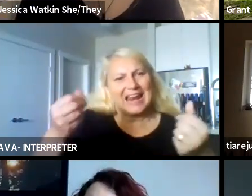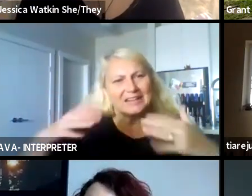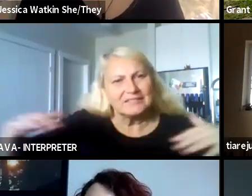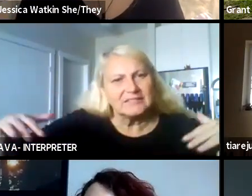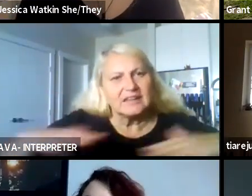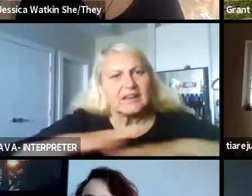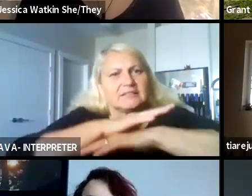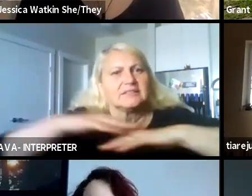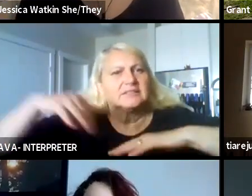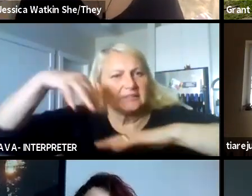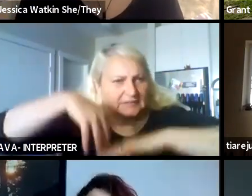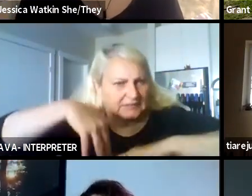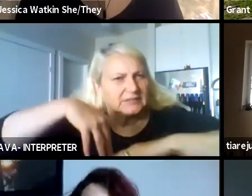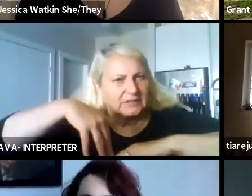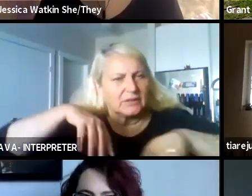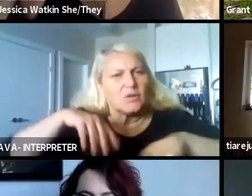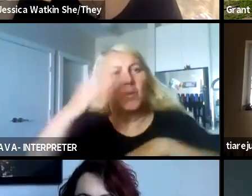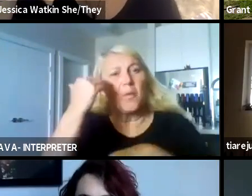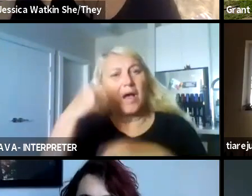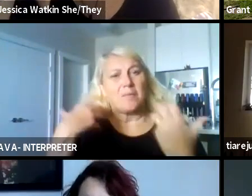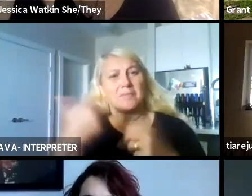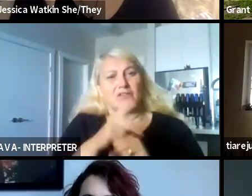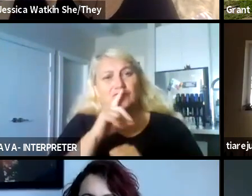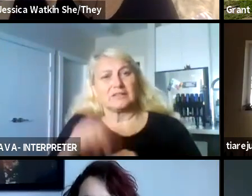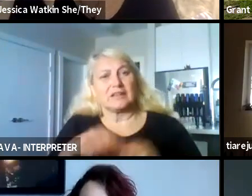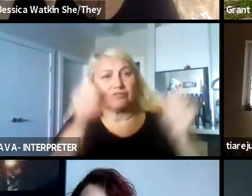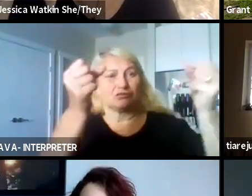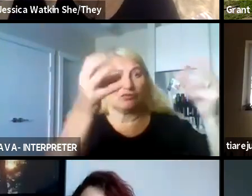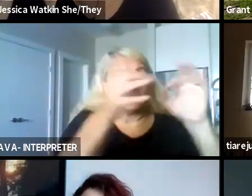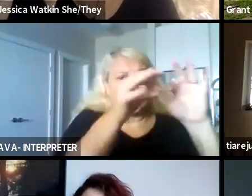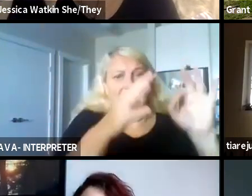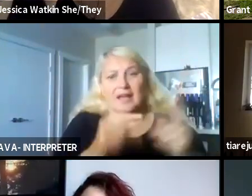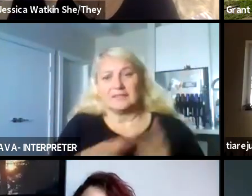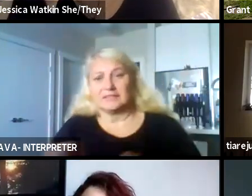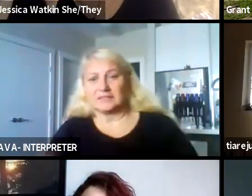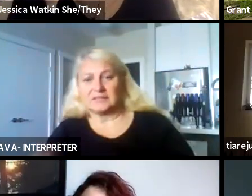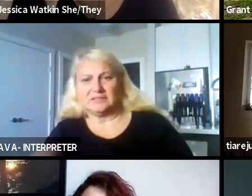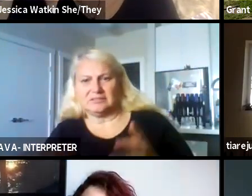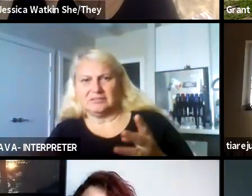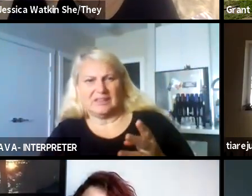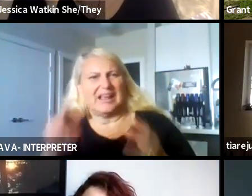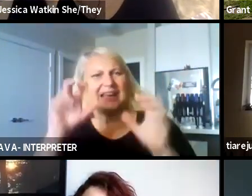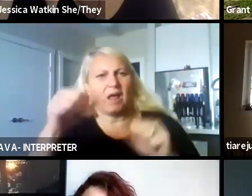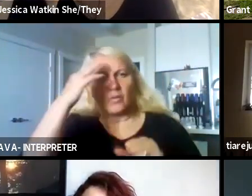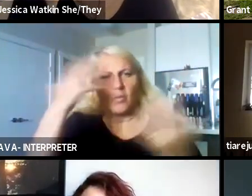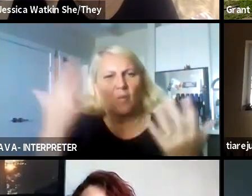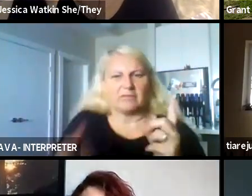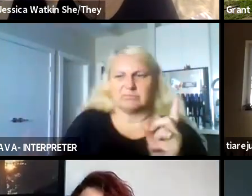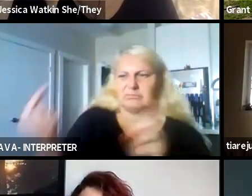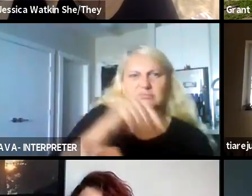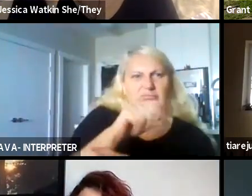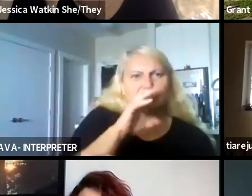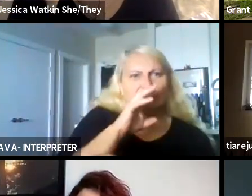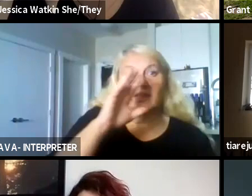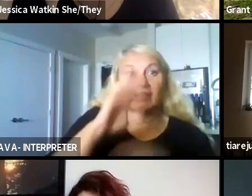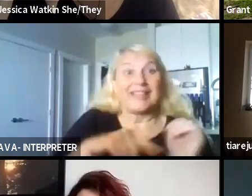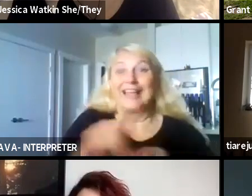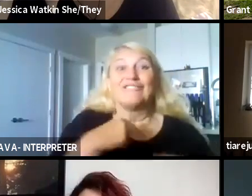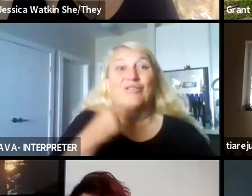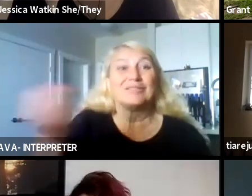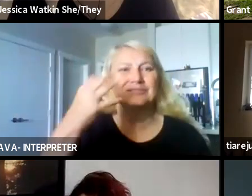our captioners and sign interpreters would have something to reference, so they wouldn't be just having to react off of our